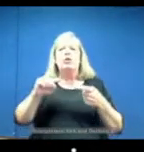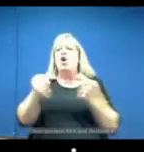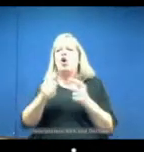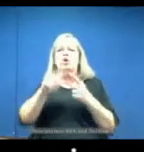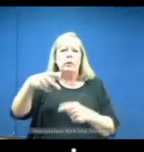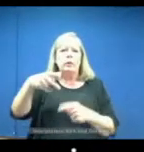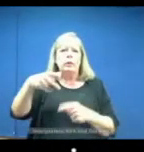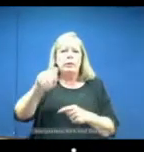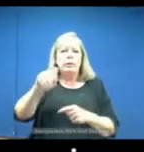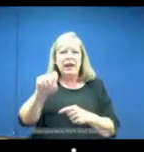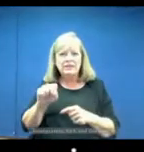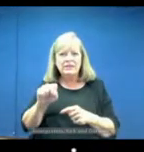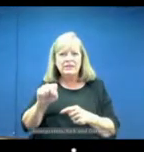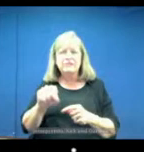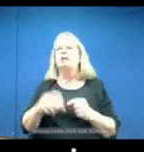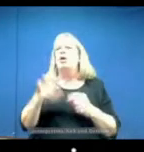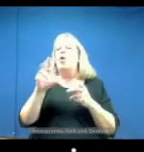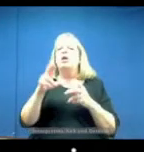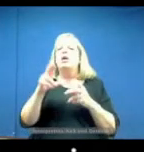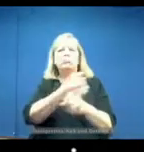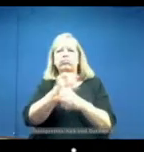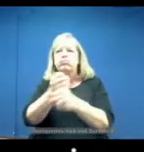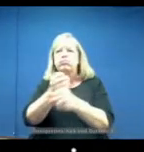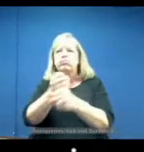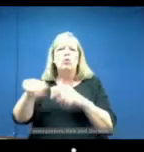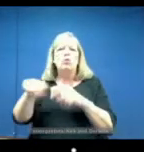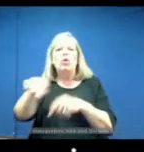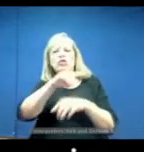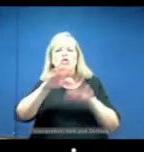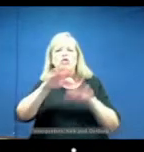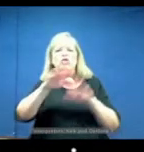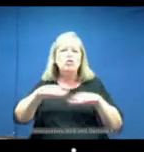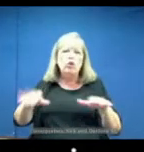berating in front of children or family or friends,